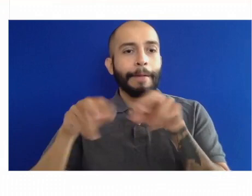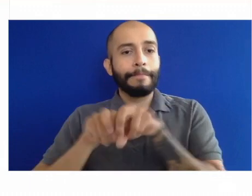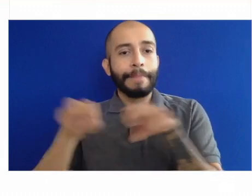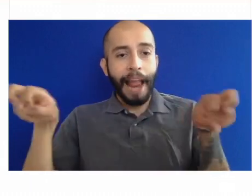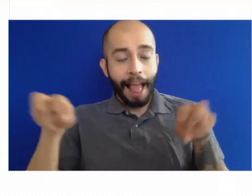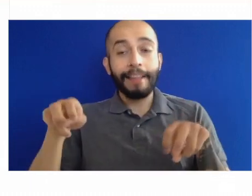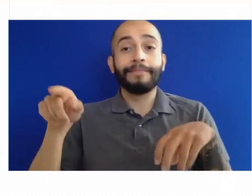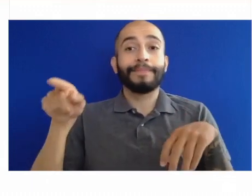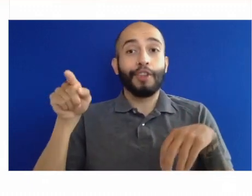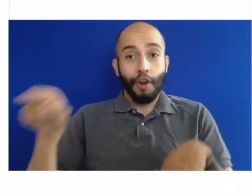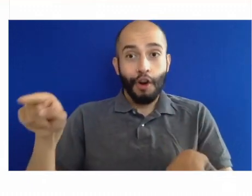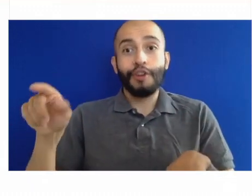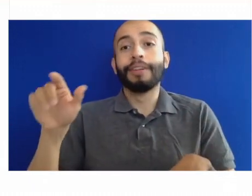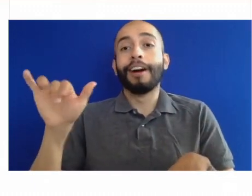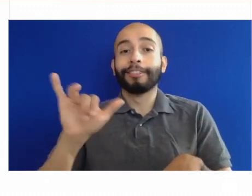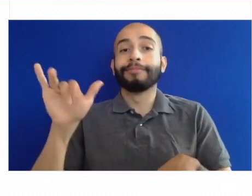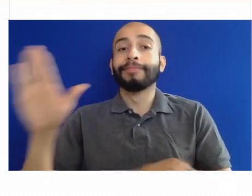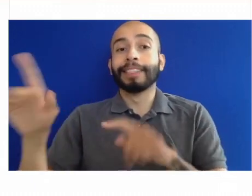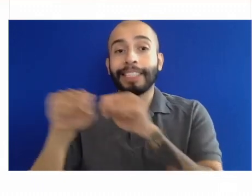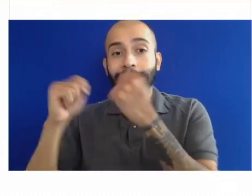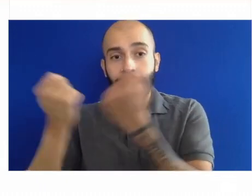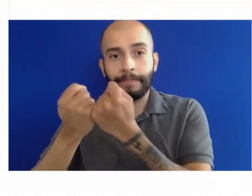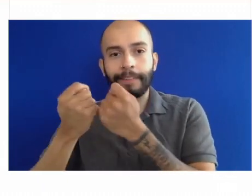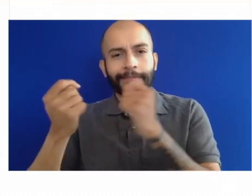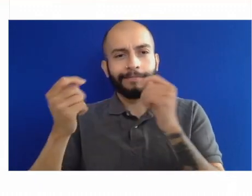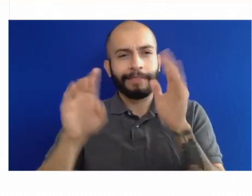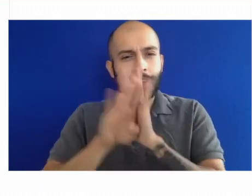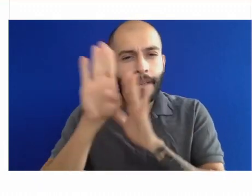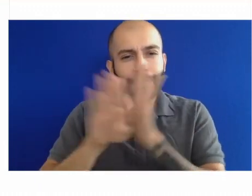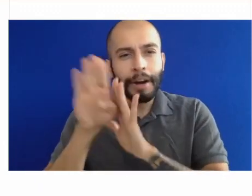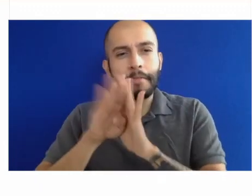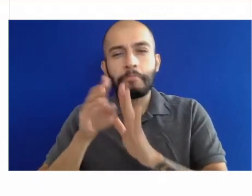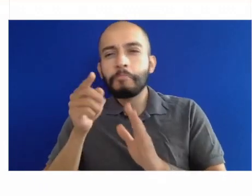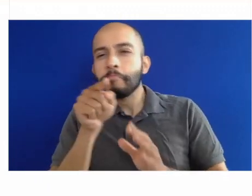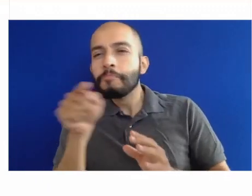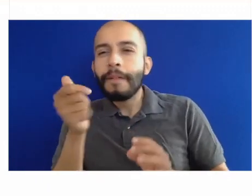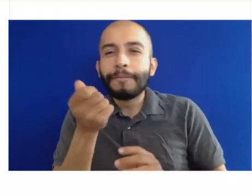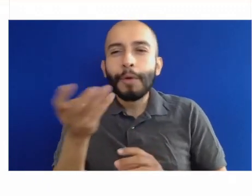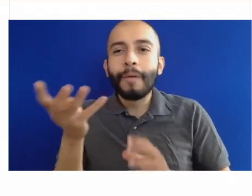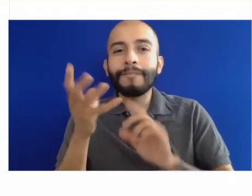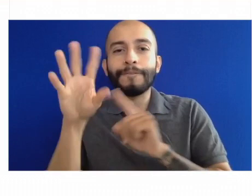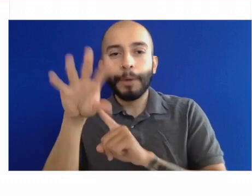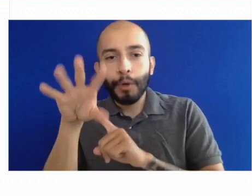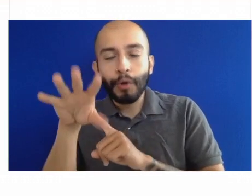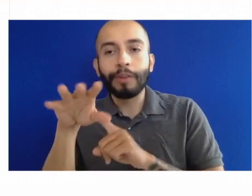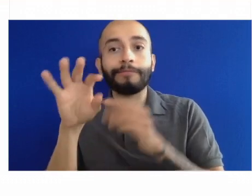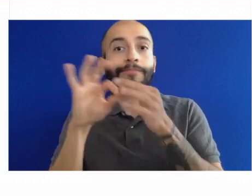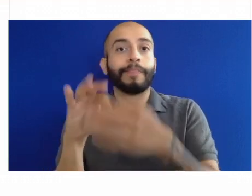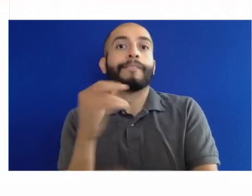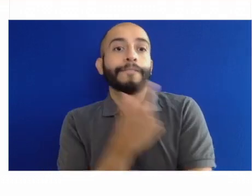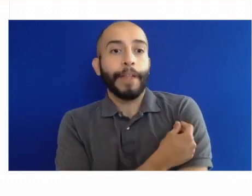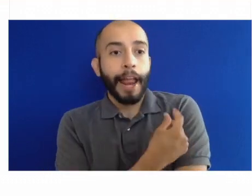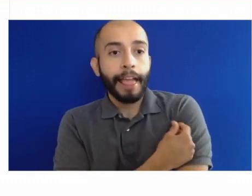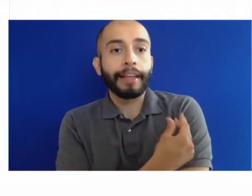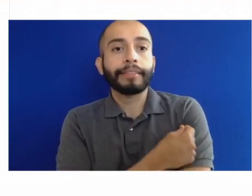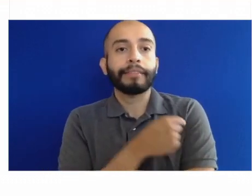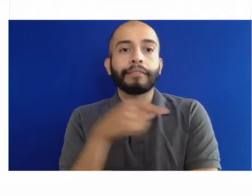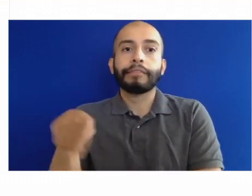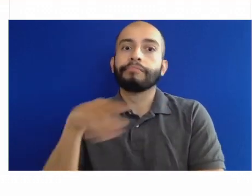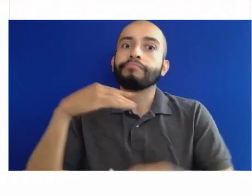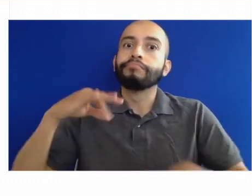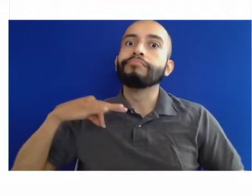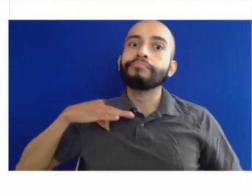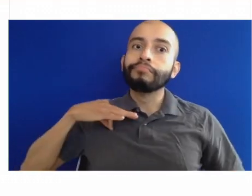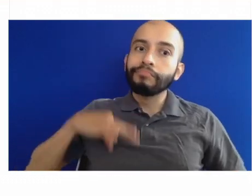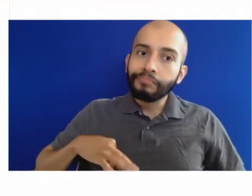really useful and a really sort of nice and immediately scalable way to combat misinformation in social media environments.